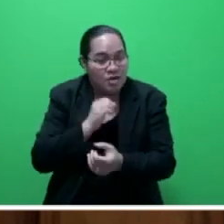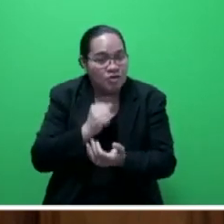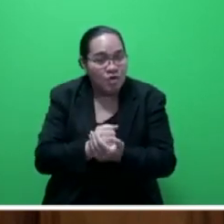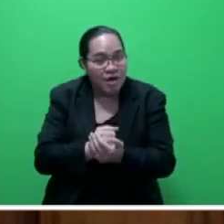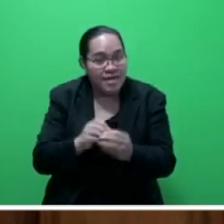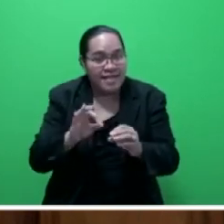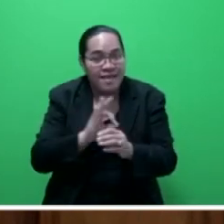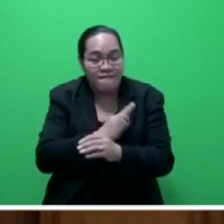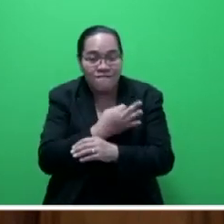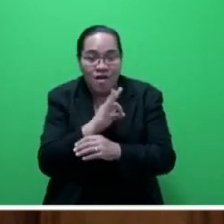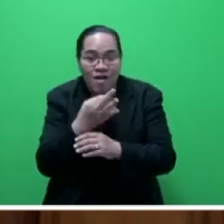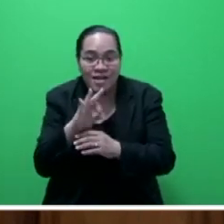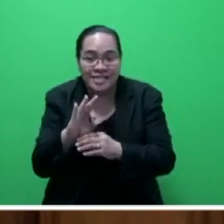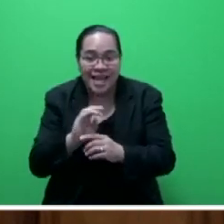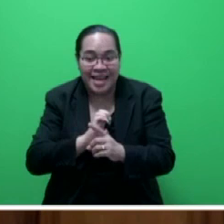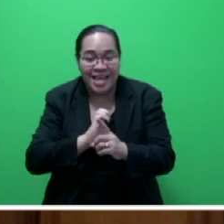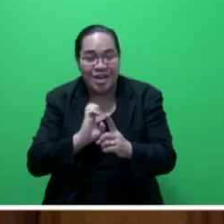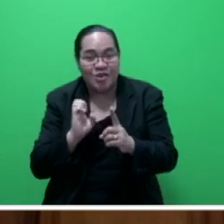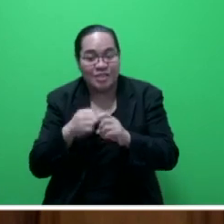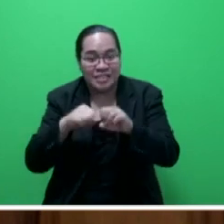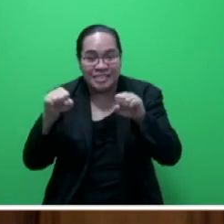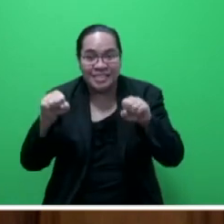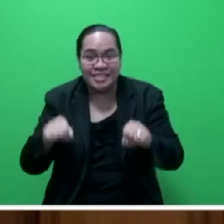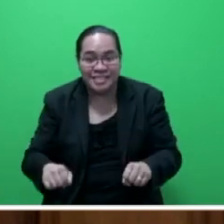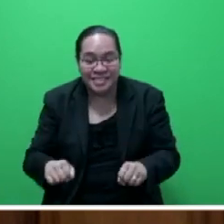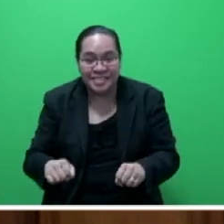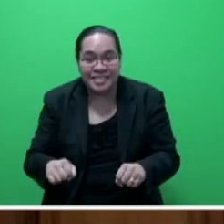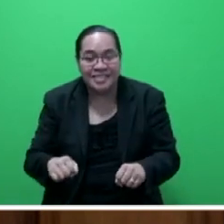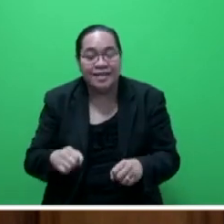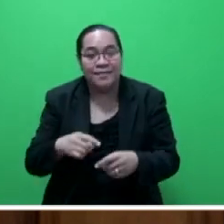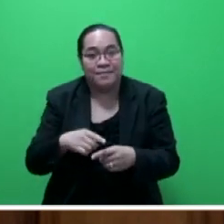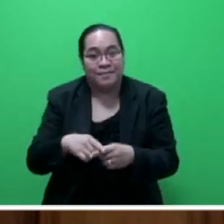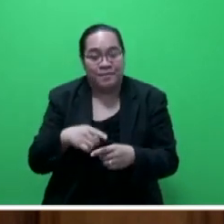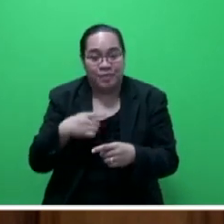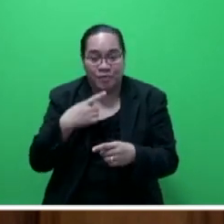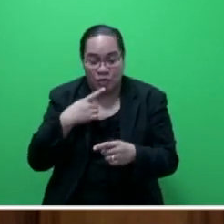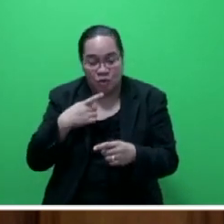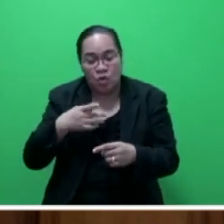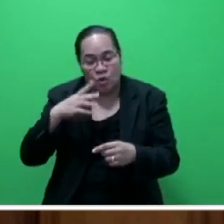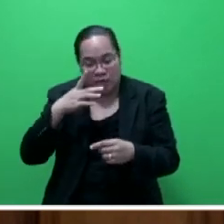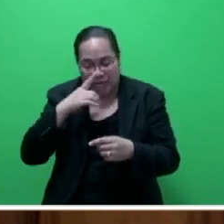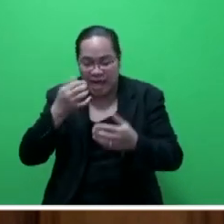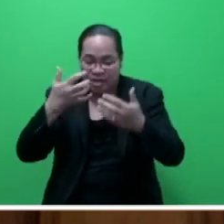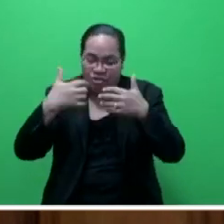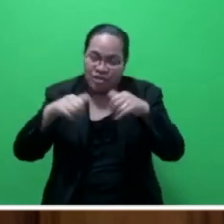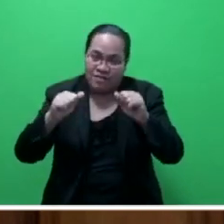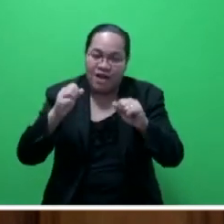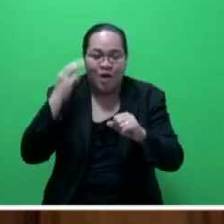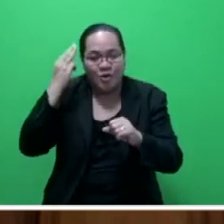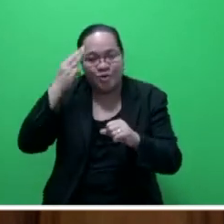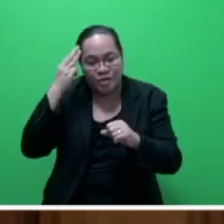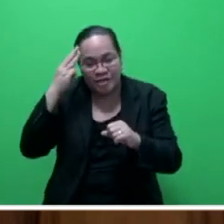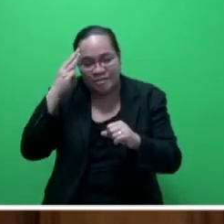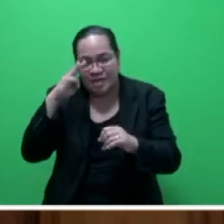ecosystems we leave behind contribute to achieving our people's dreams and aspirations.